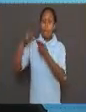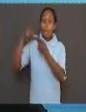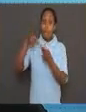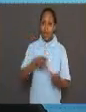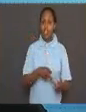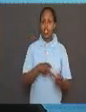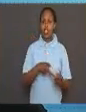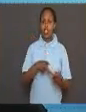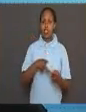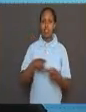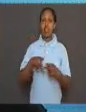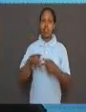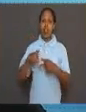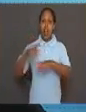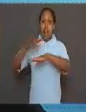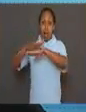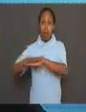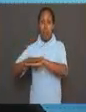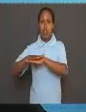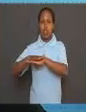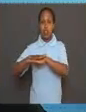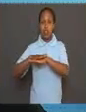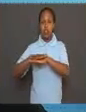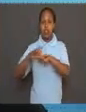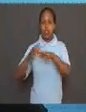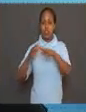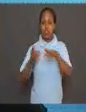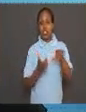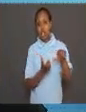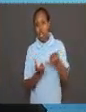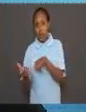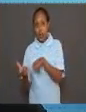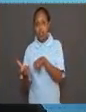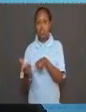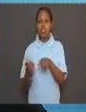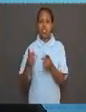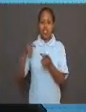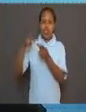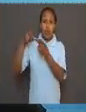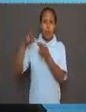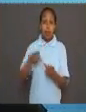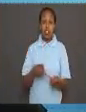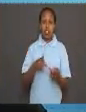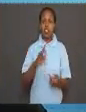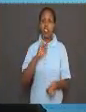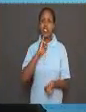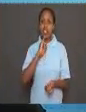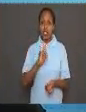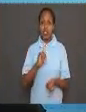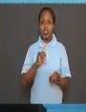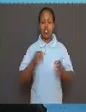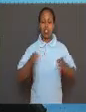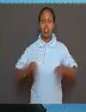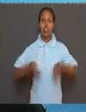is applied to liquids, the pressure is